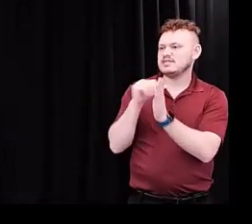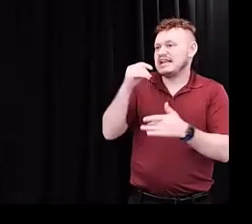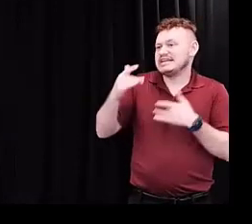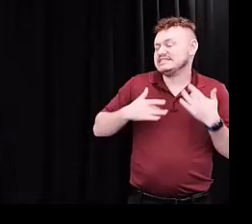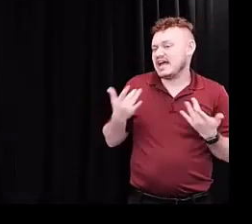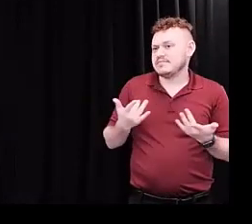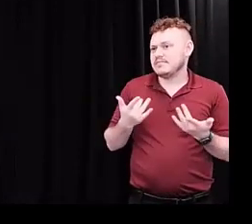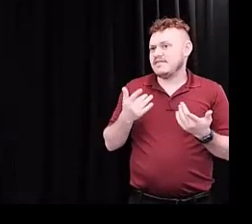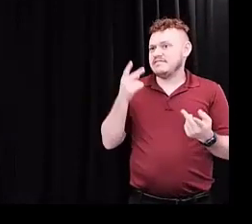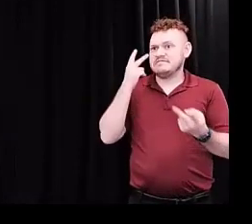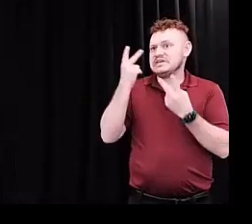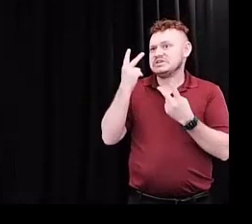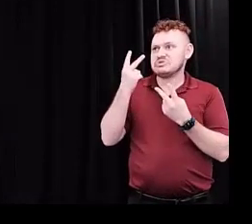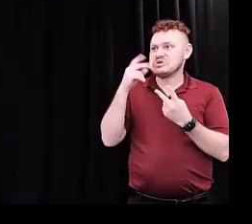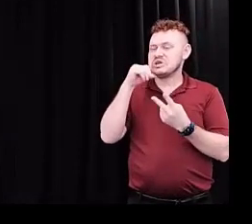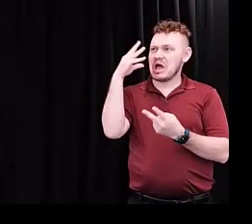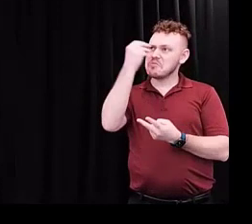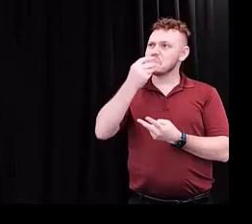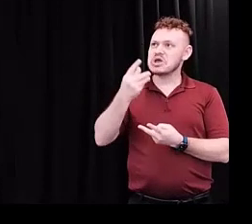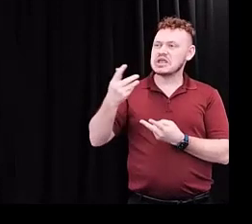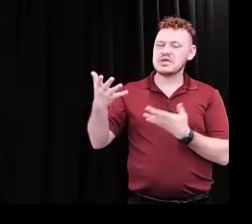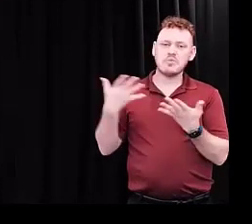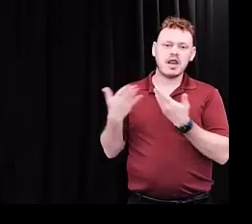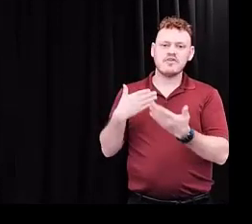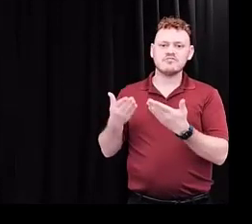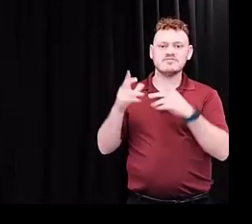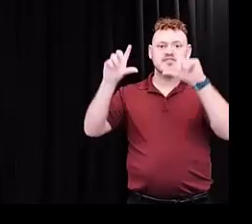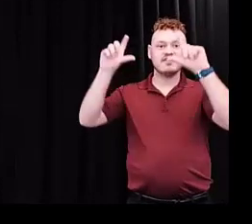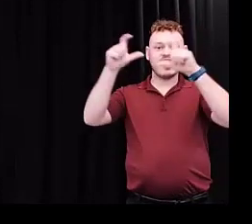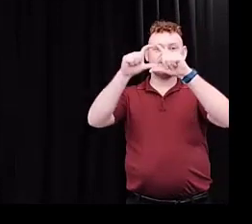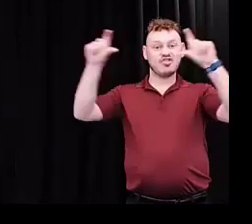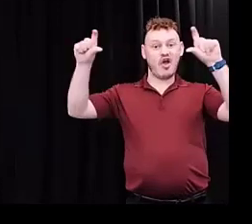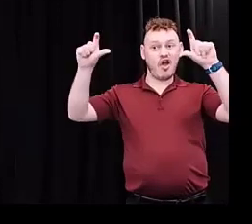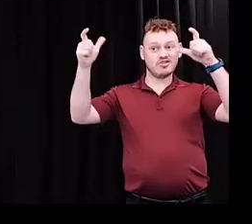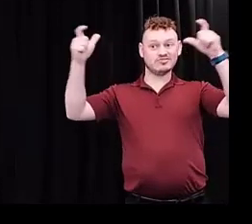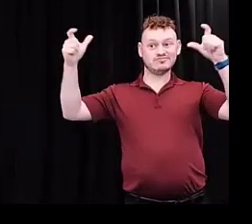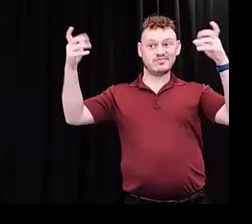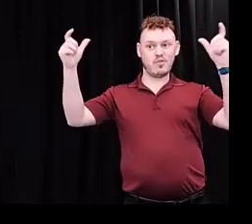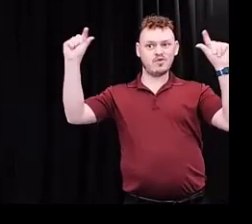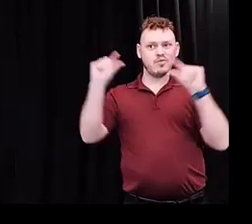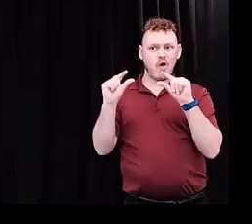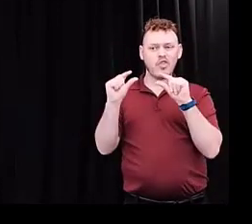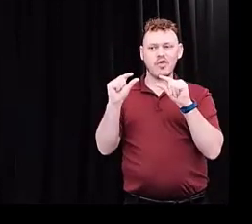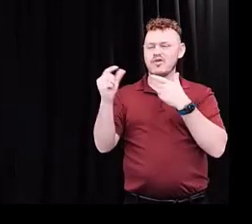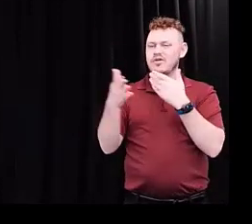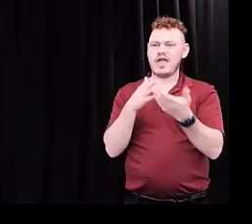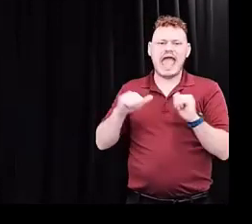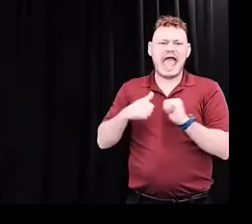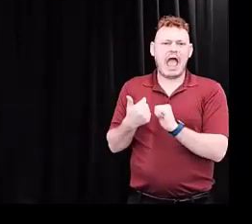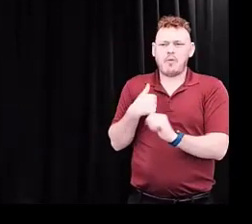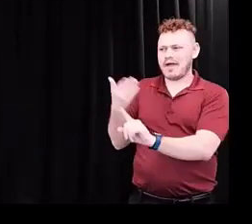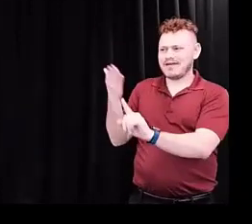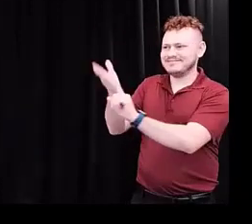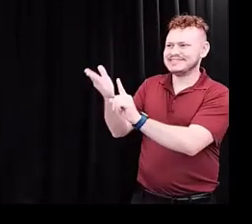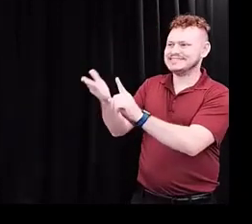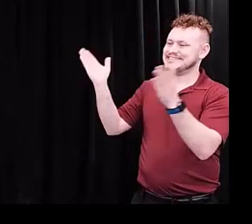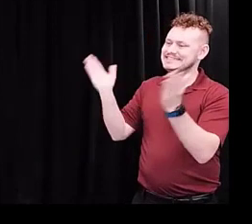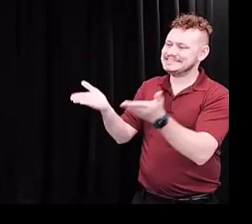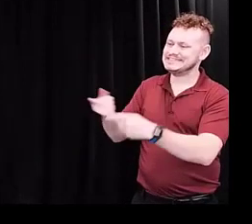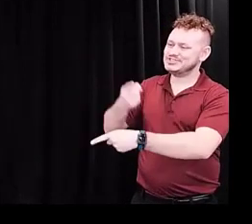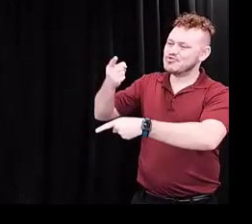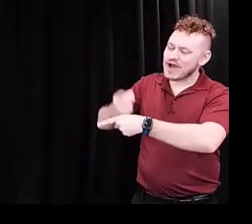pretty visually as they like. For example, the headings are large and they want them smaller, etc. What do I say to convince them that it's the right thing to do?